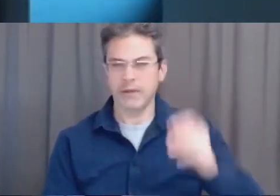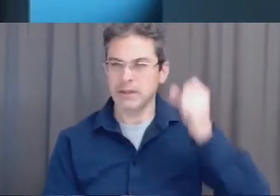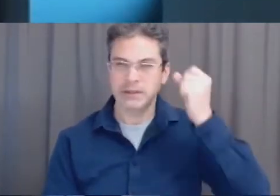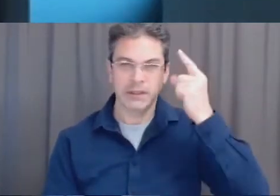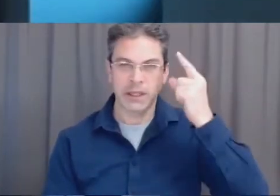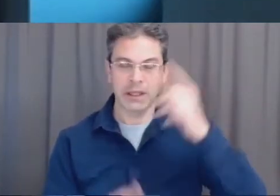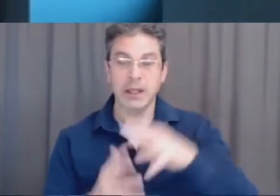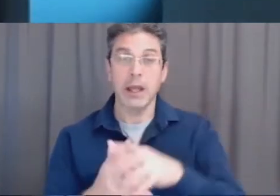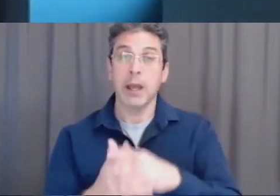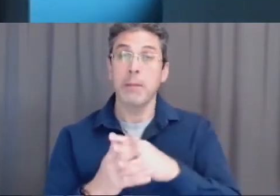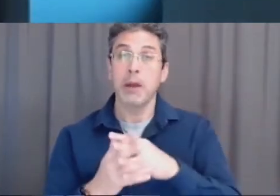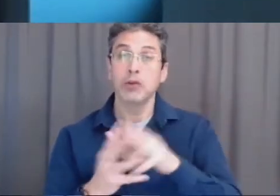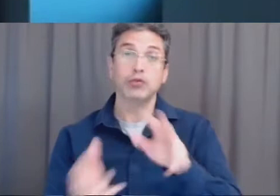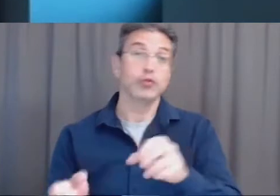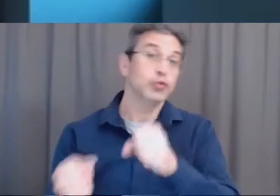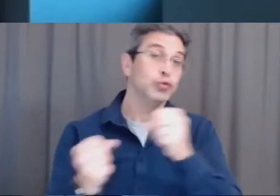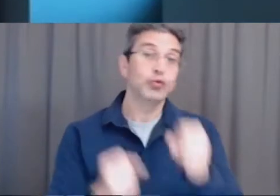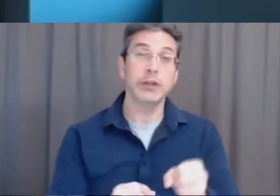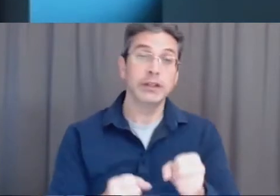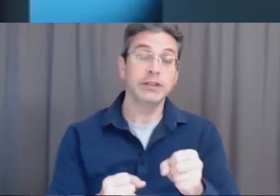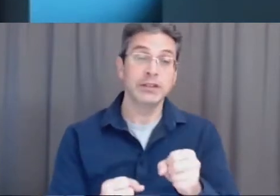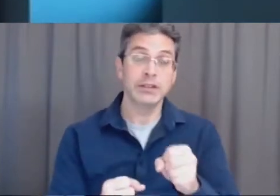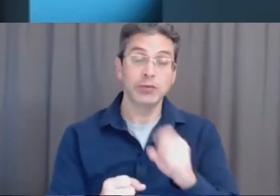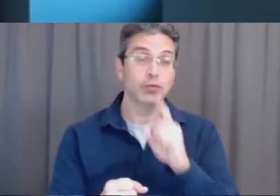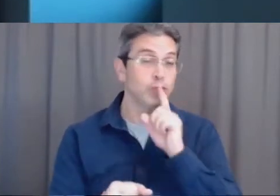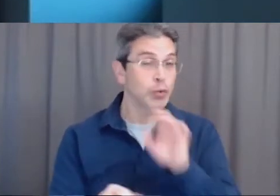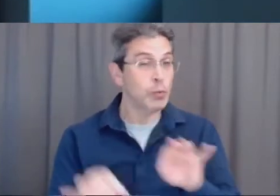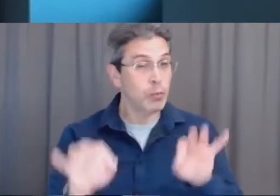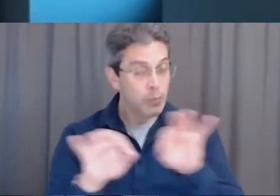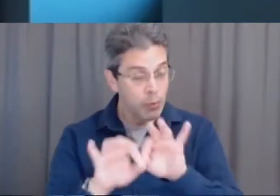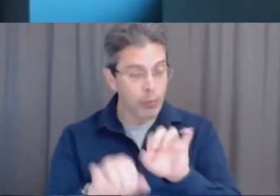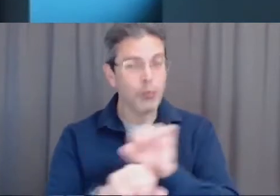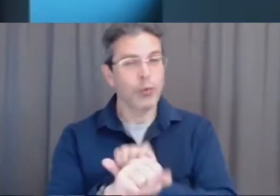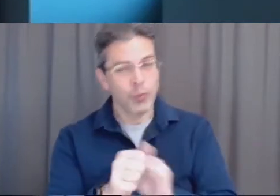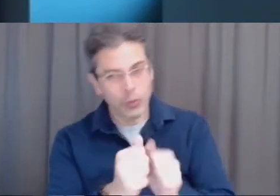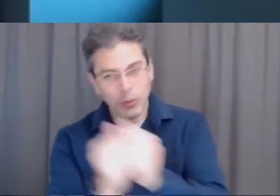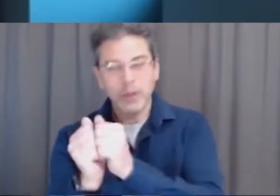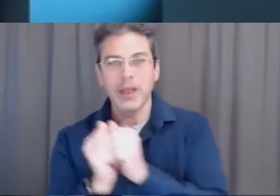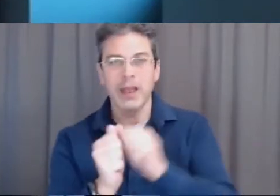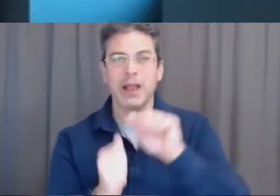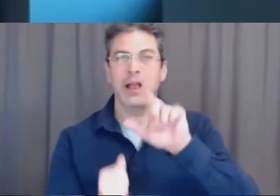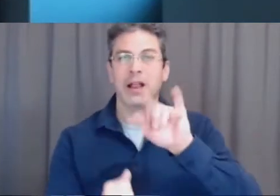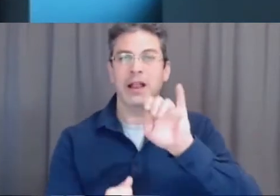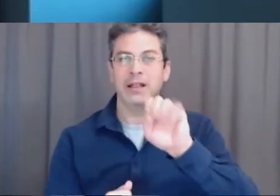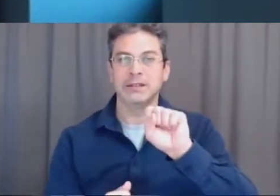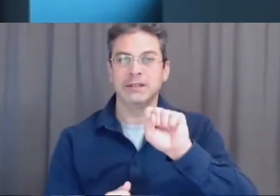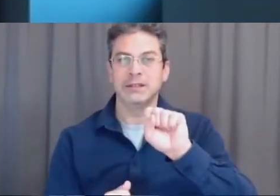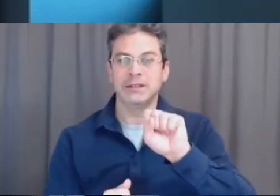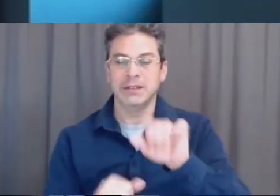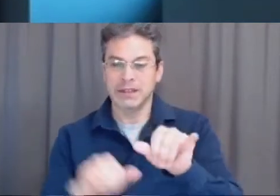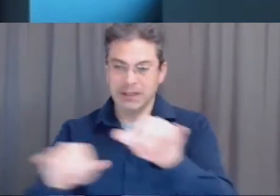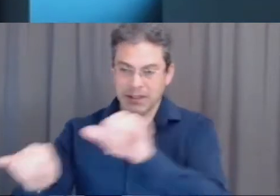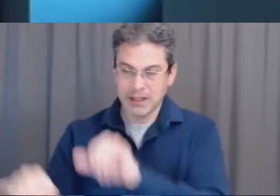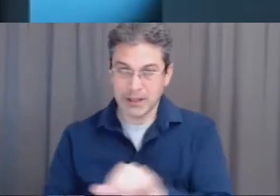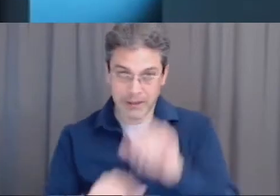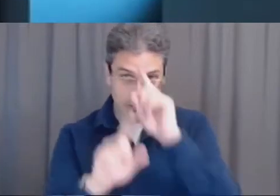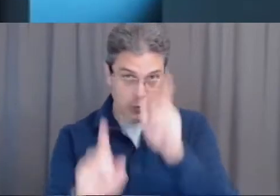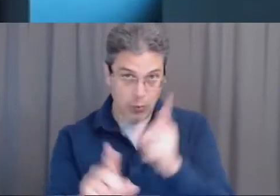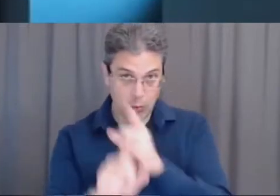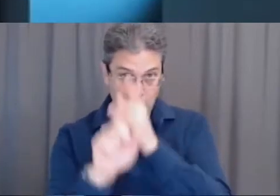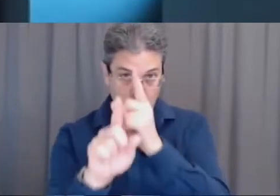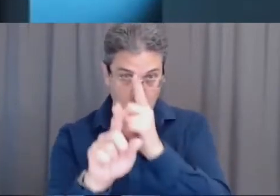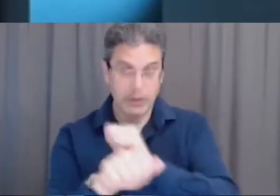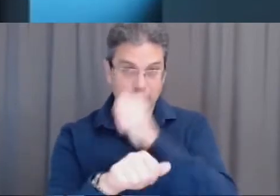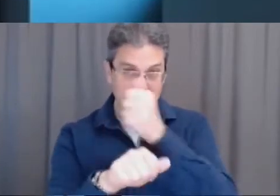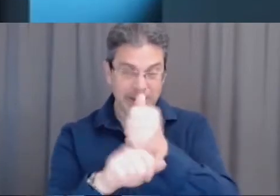also lies in working with allies and building a common agenda that establishes